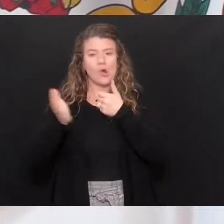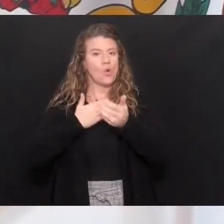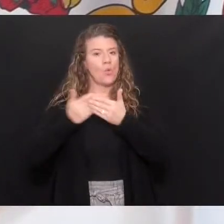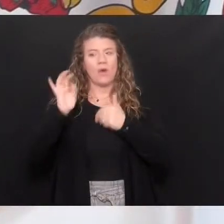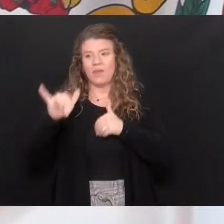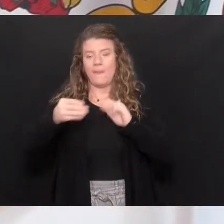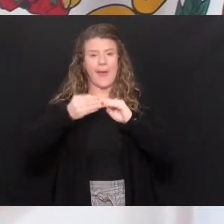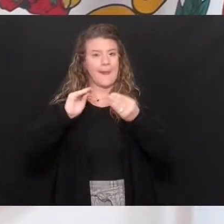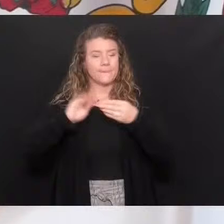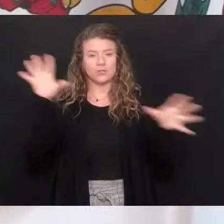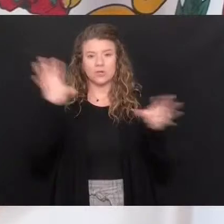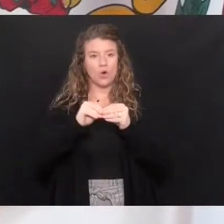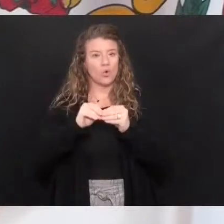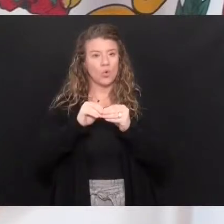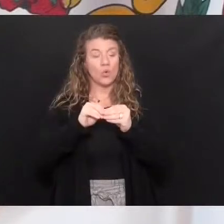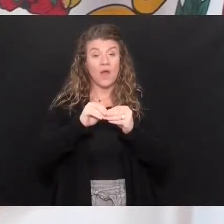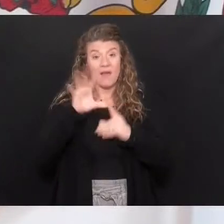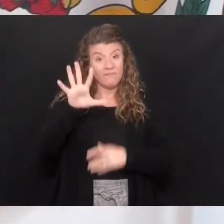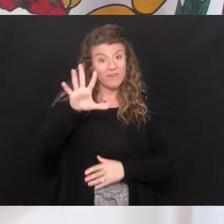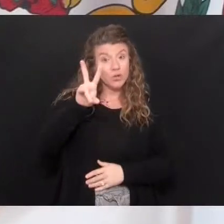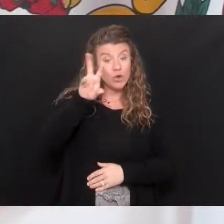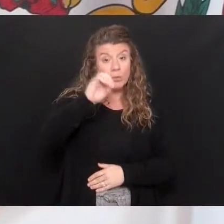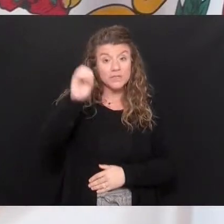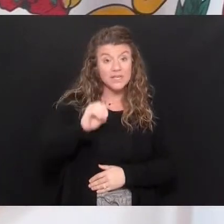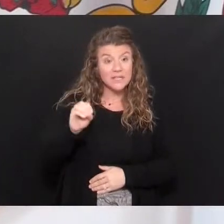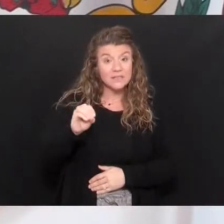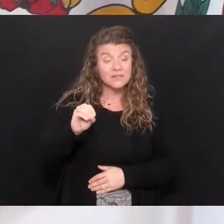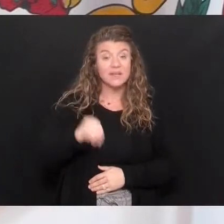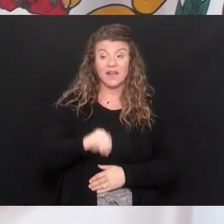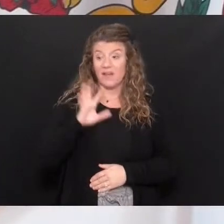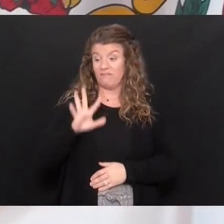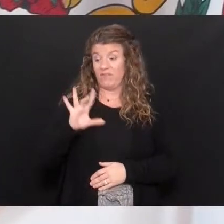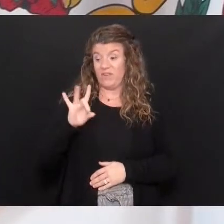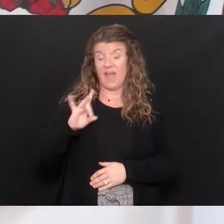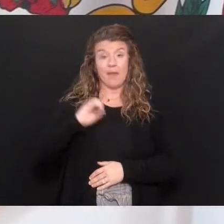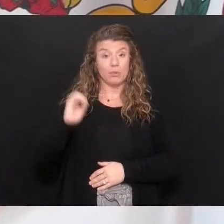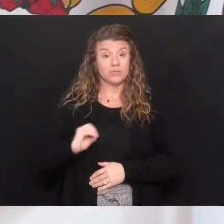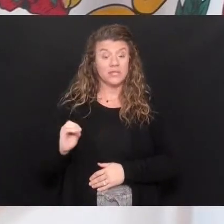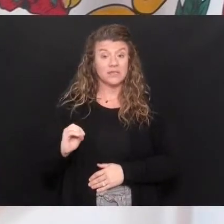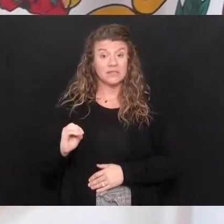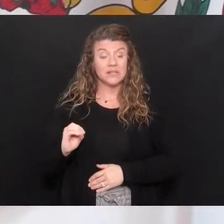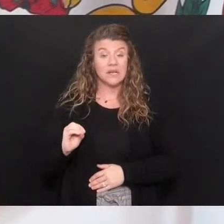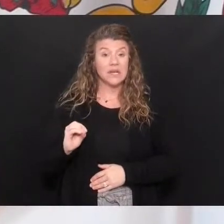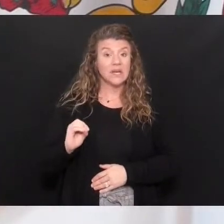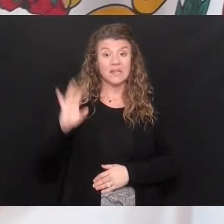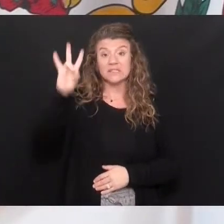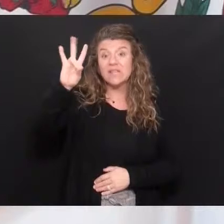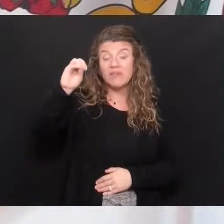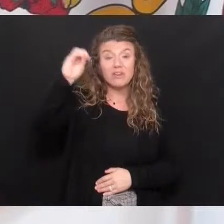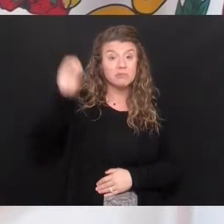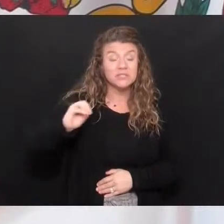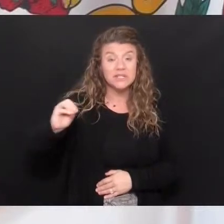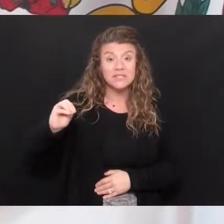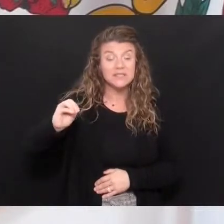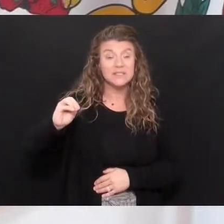a total at 52%, 58%, 70%, but I